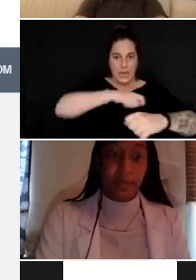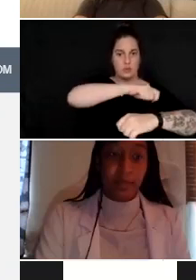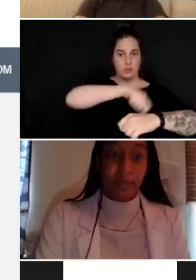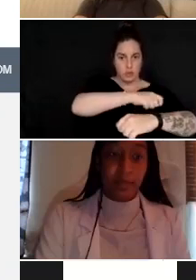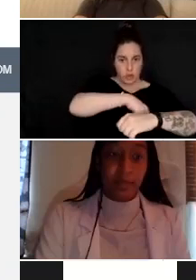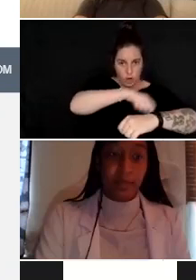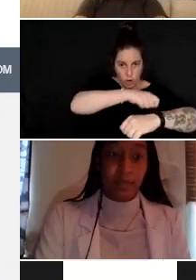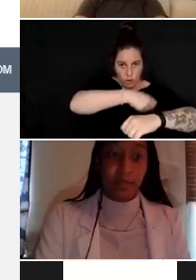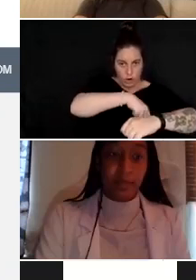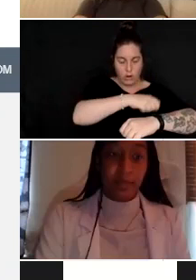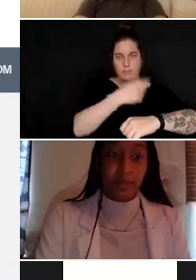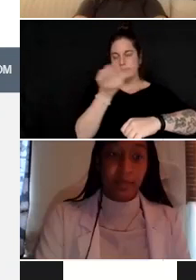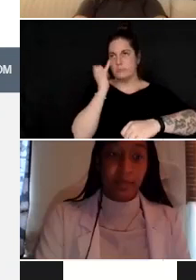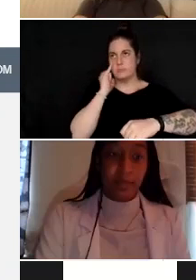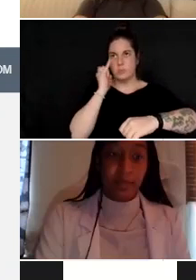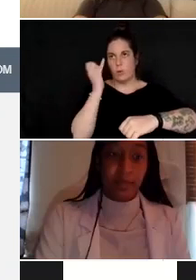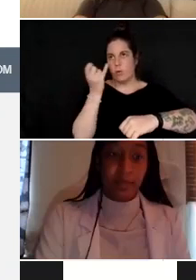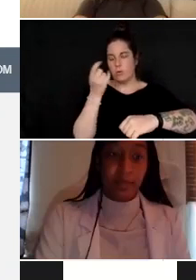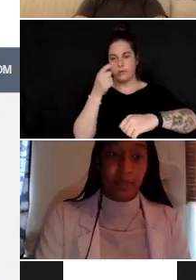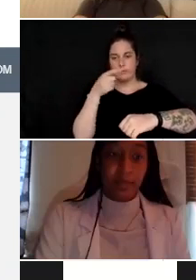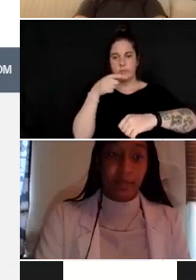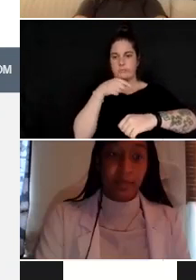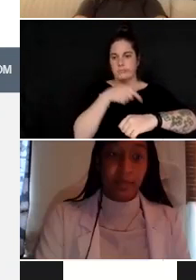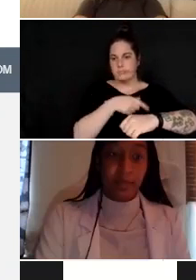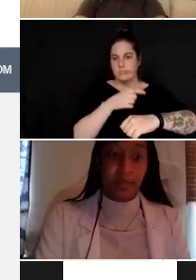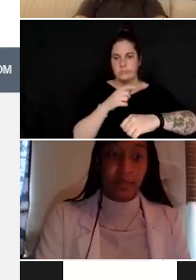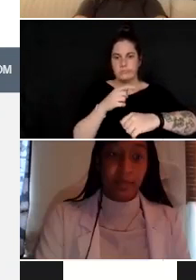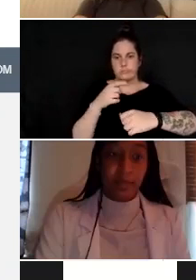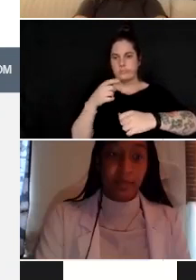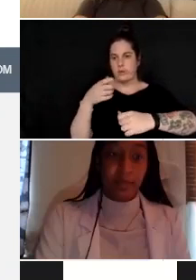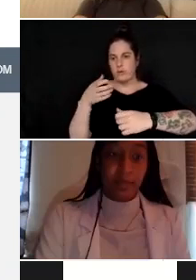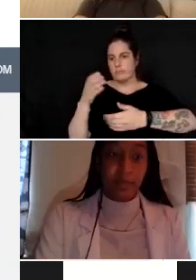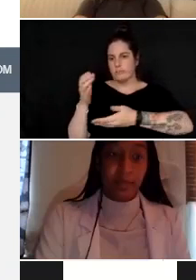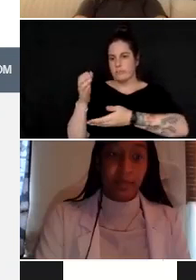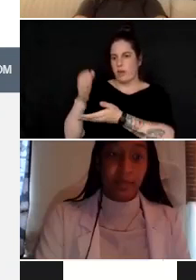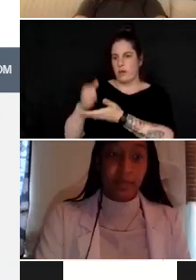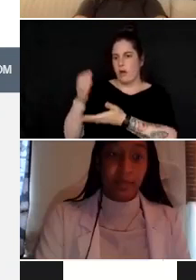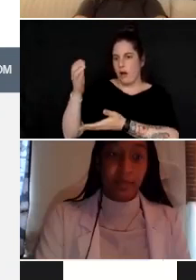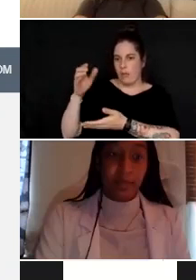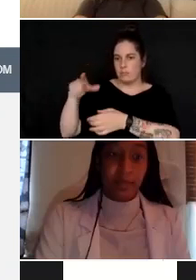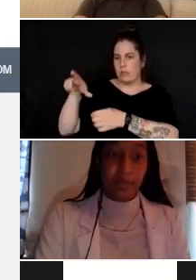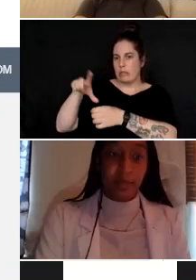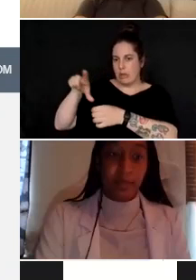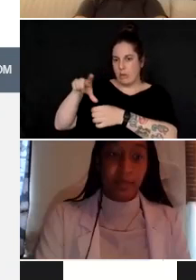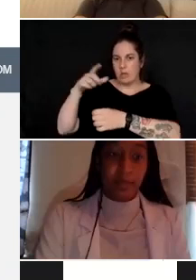you have a liquid in a glass. As you stir that